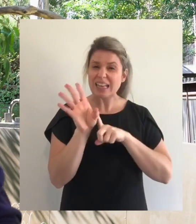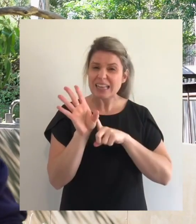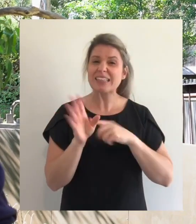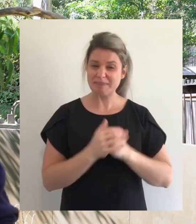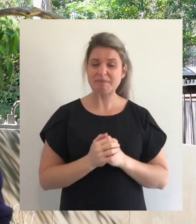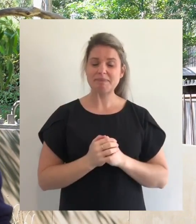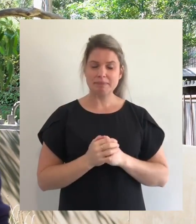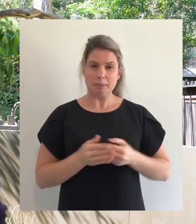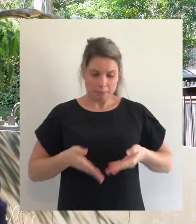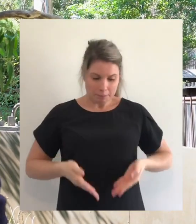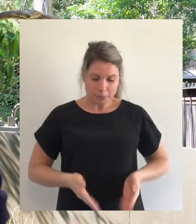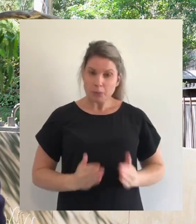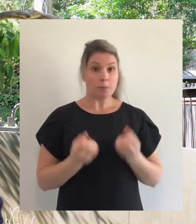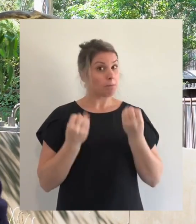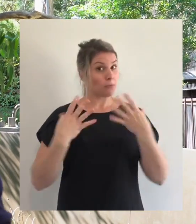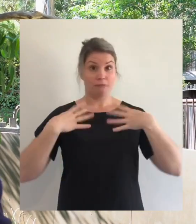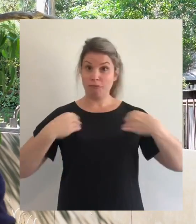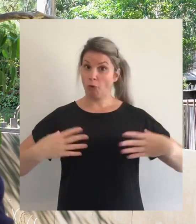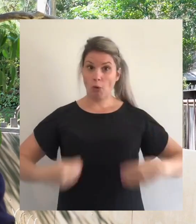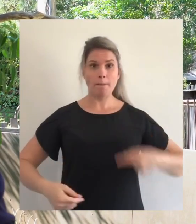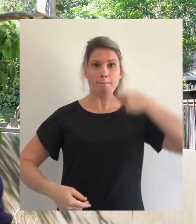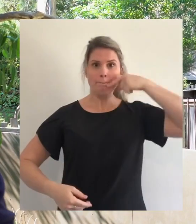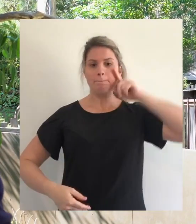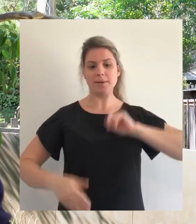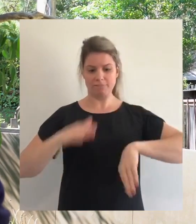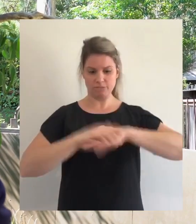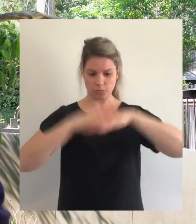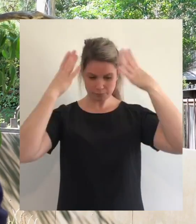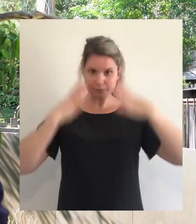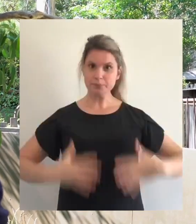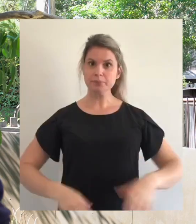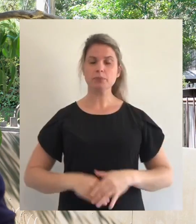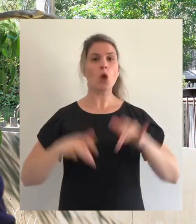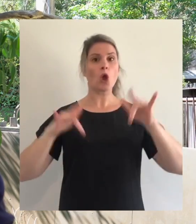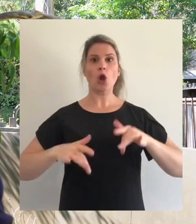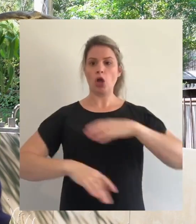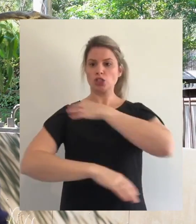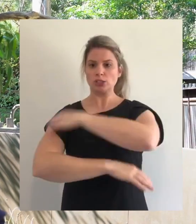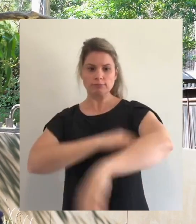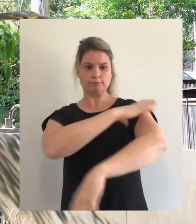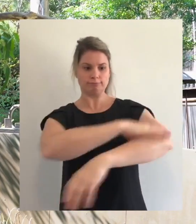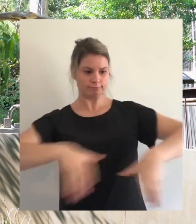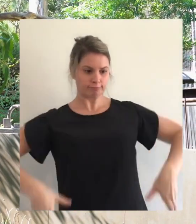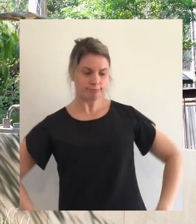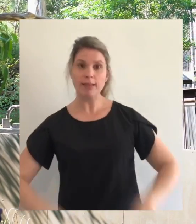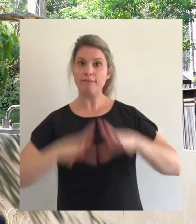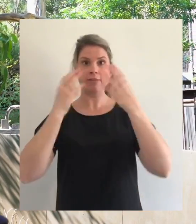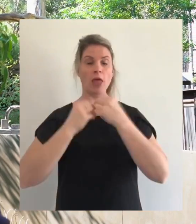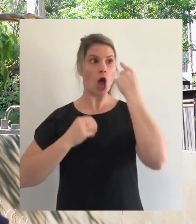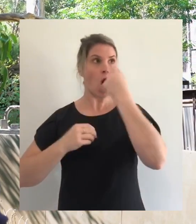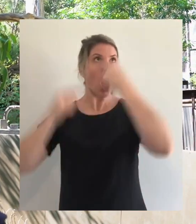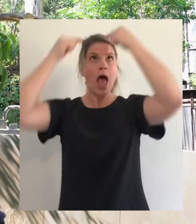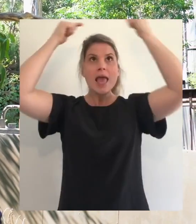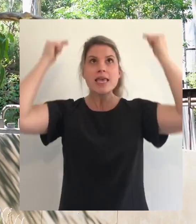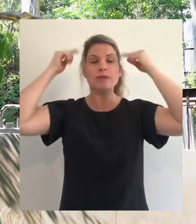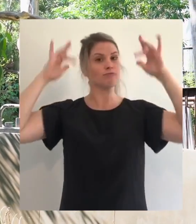big. It's completely furless, so it's pink all over. It doesn't have properly formed limbs yet. It doesn't have properly functioning eyes or